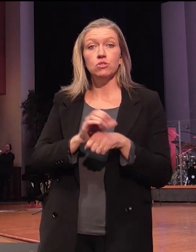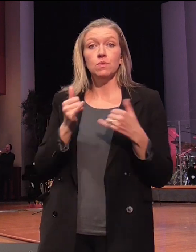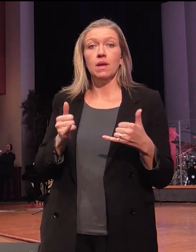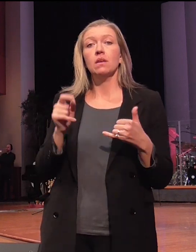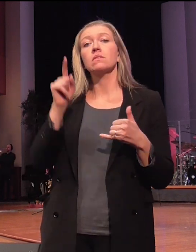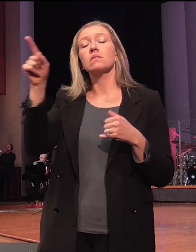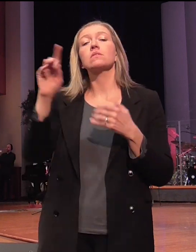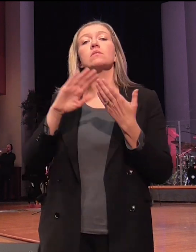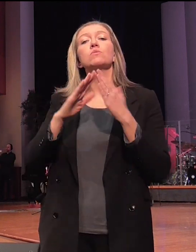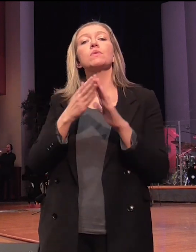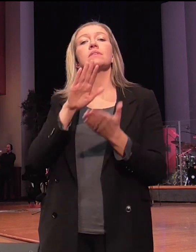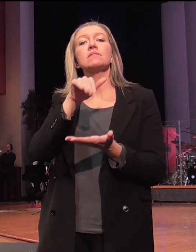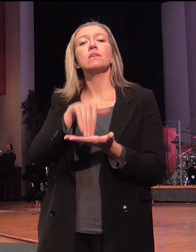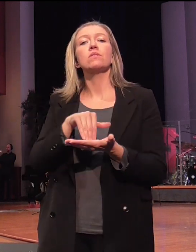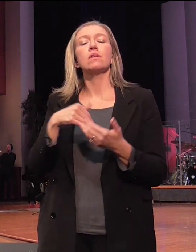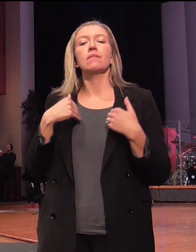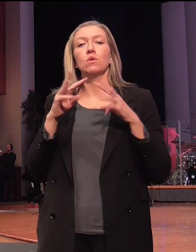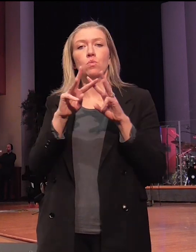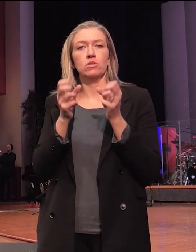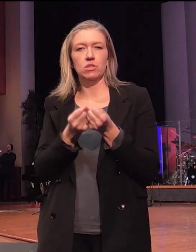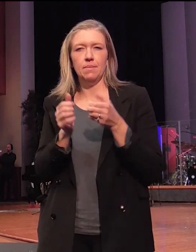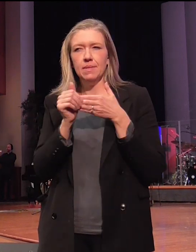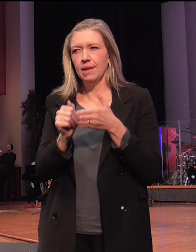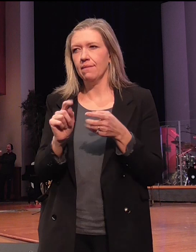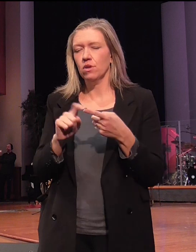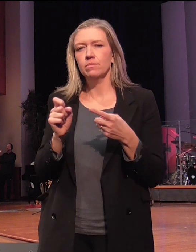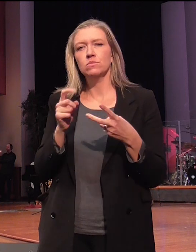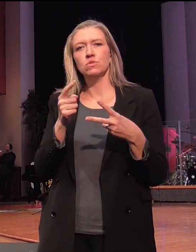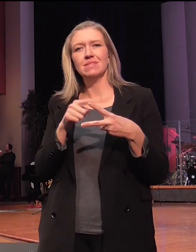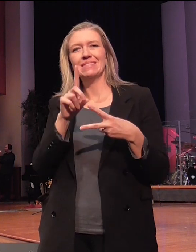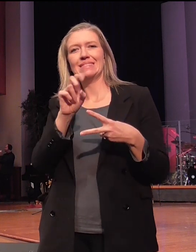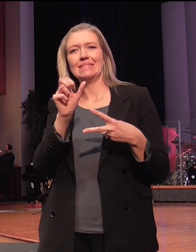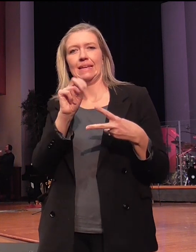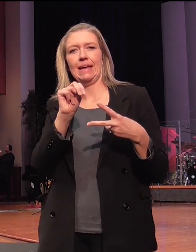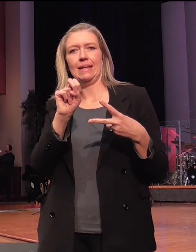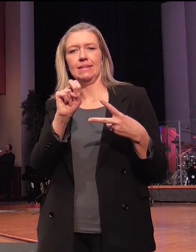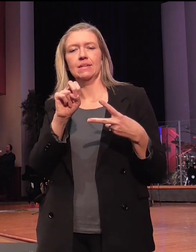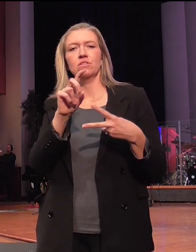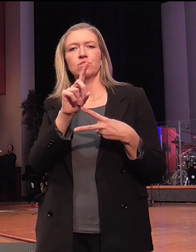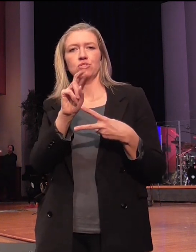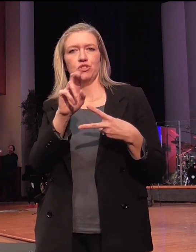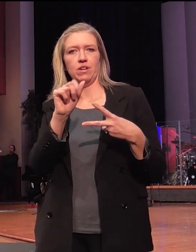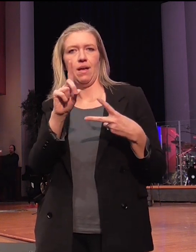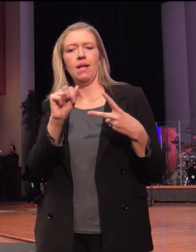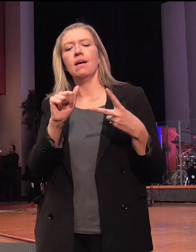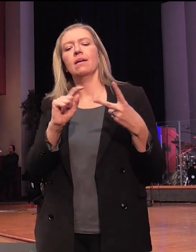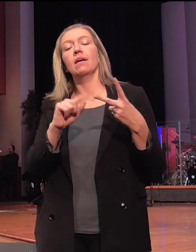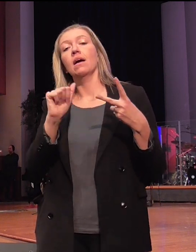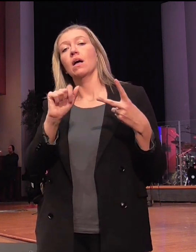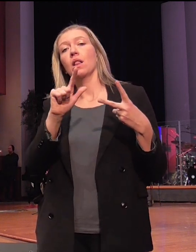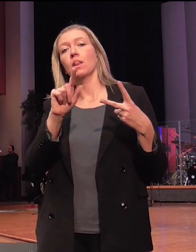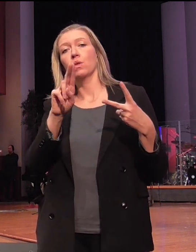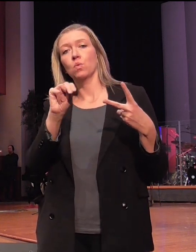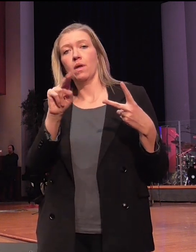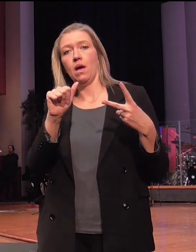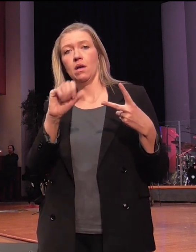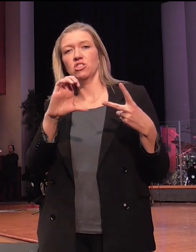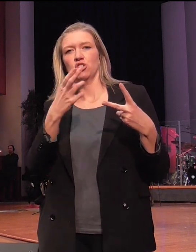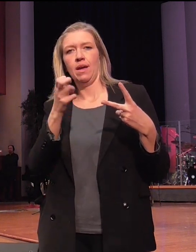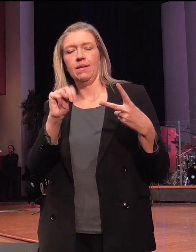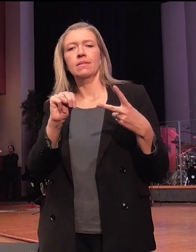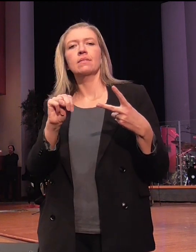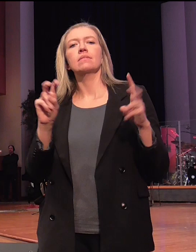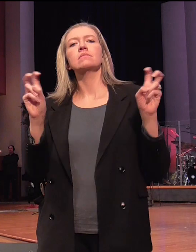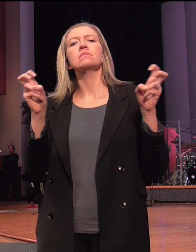a workshop that's led by two of our incredible practitioners, Deanne Durda and Aluna Chen. It's called From Bias to Belonging.